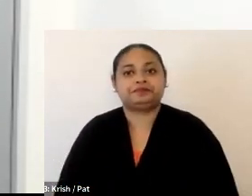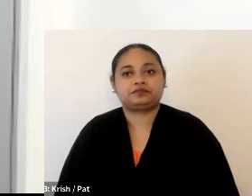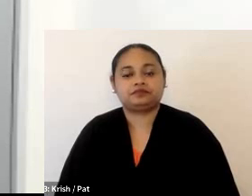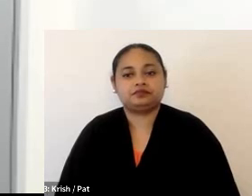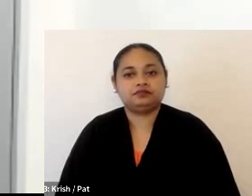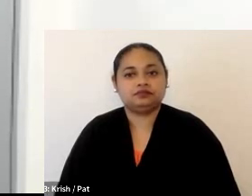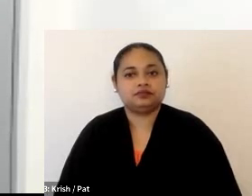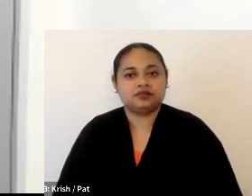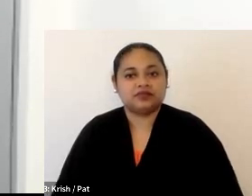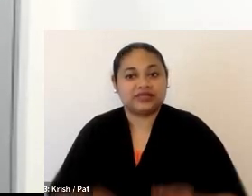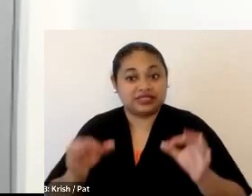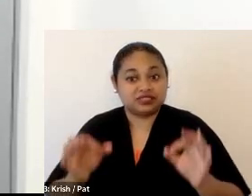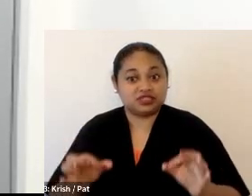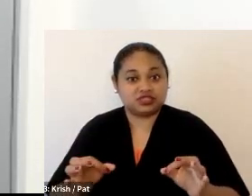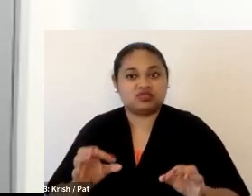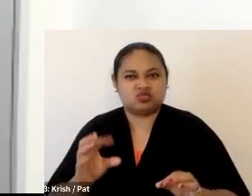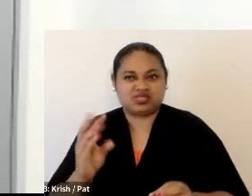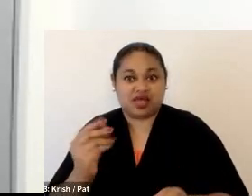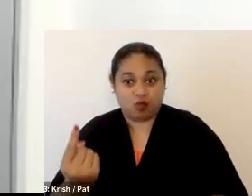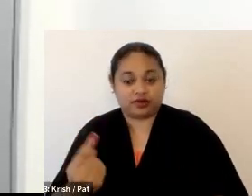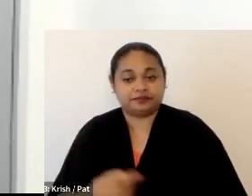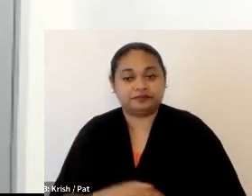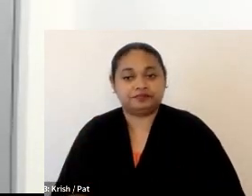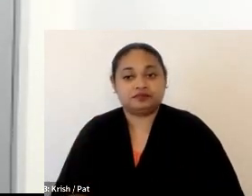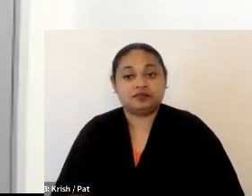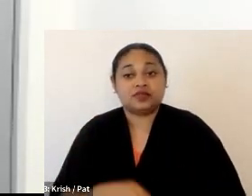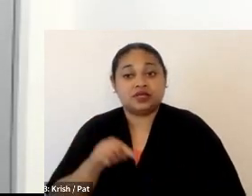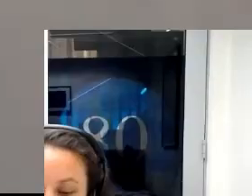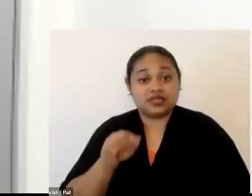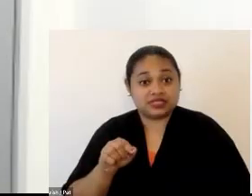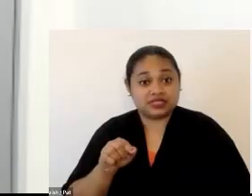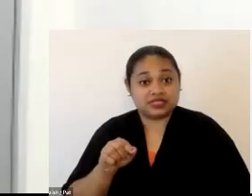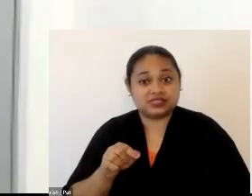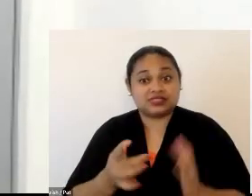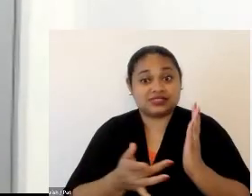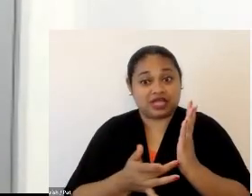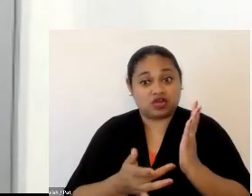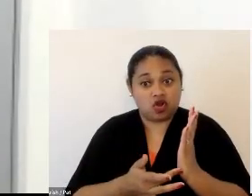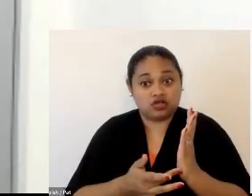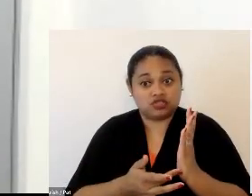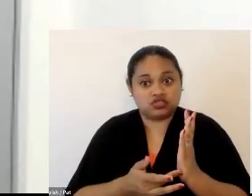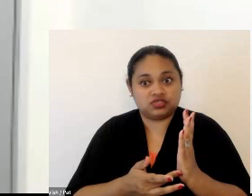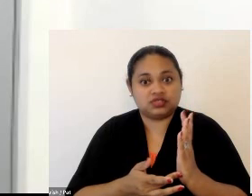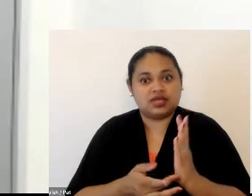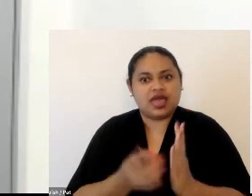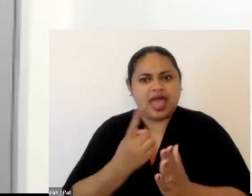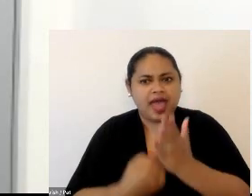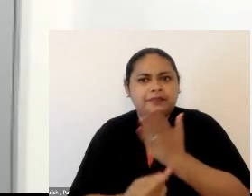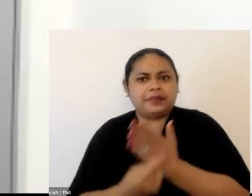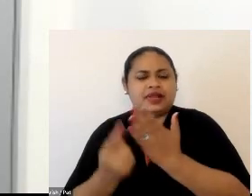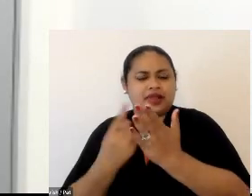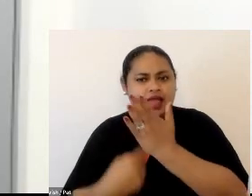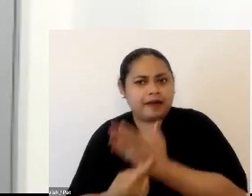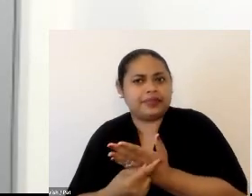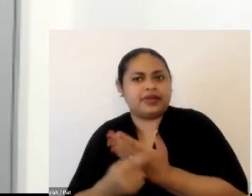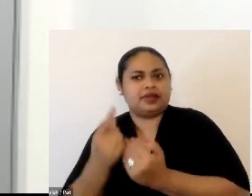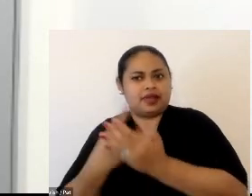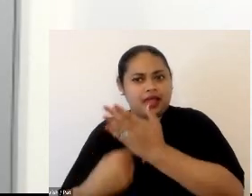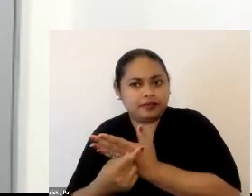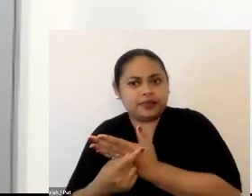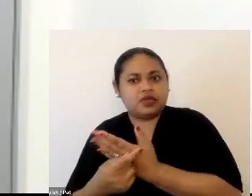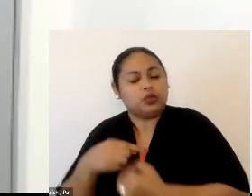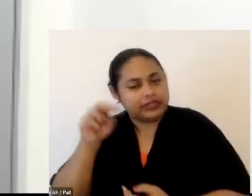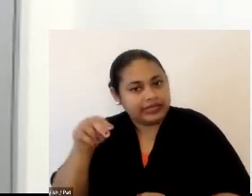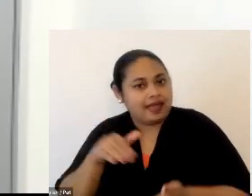decision about someone. So these technologies have been evolving so rapidly, we need help in executing